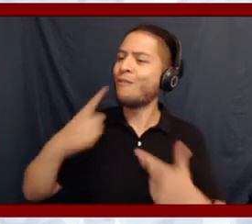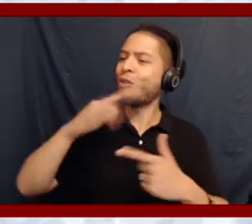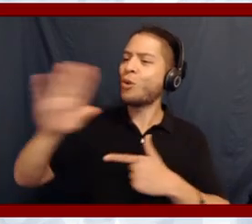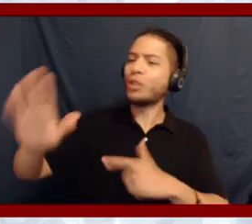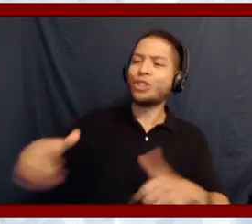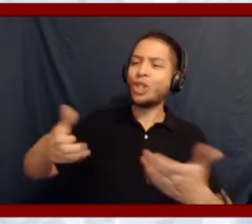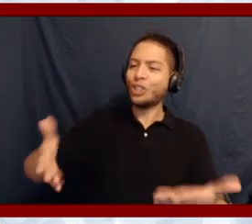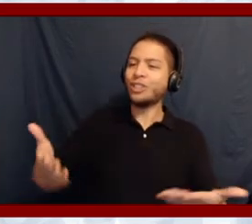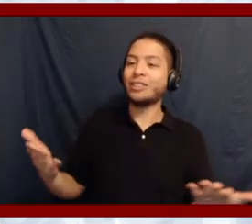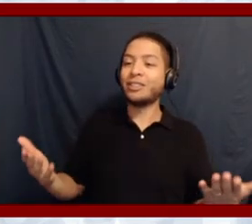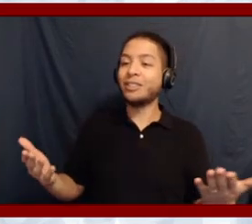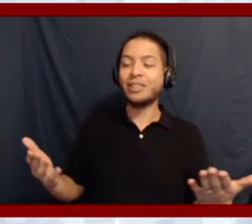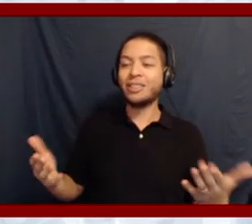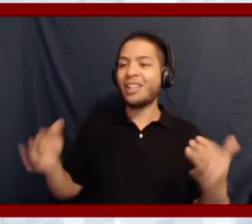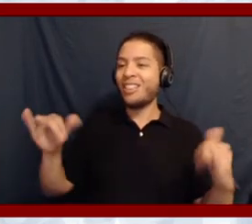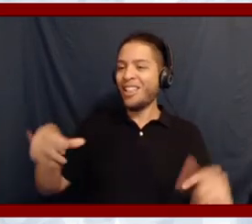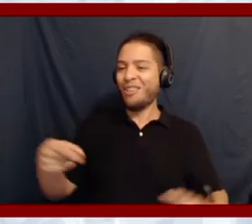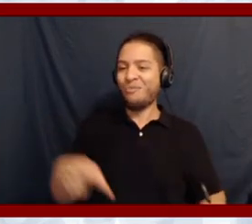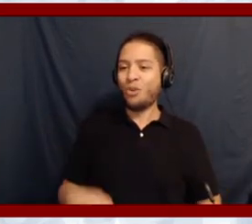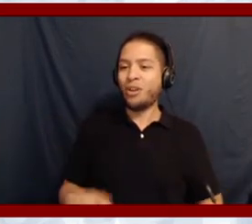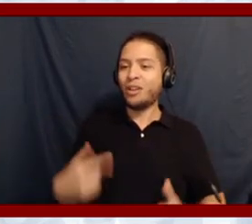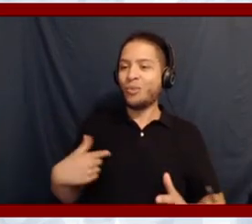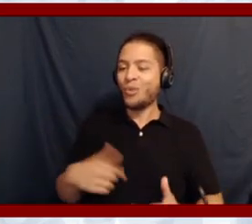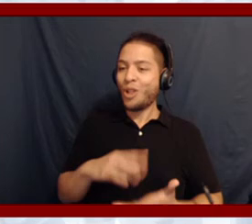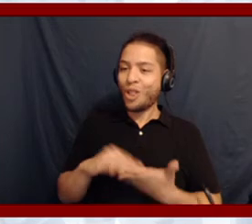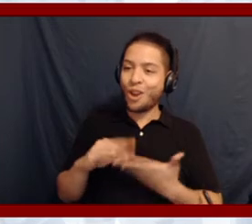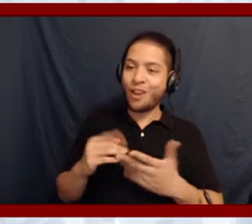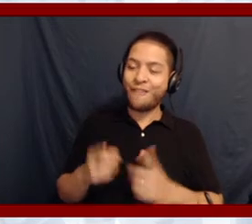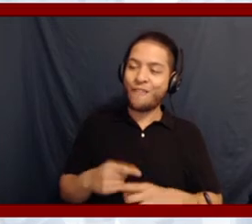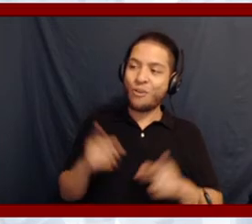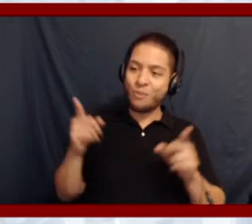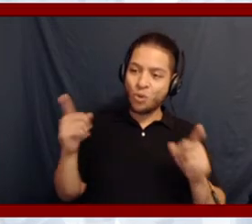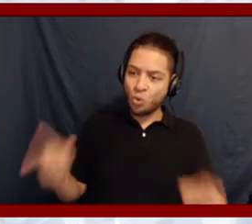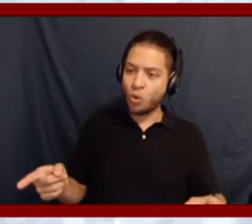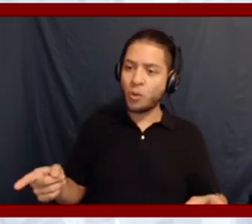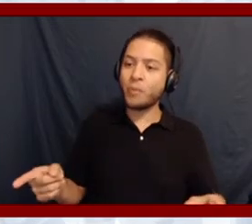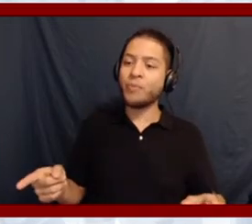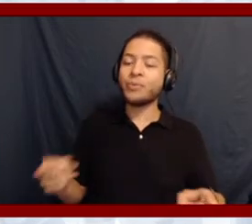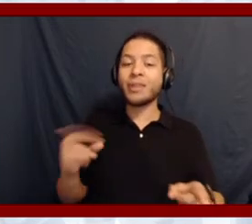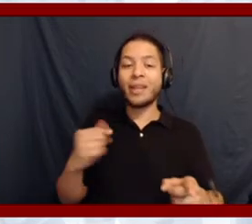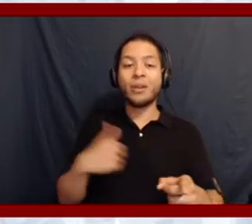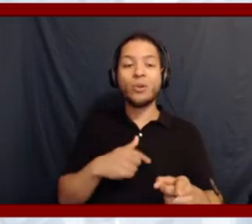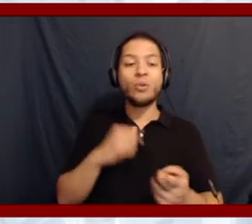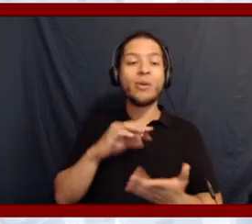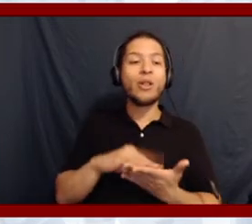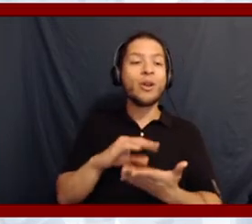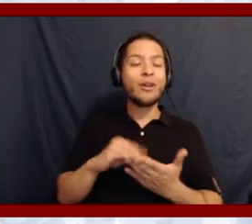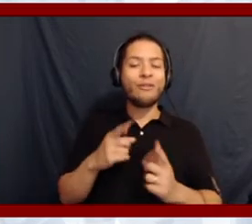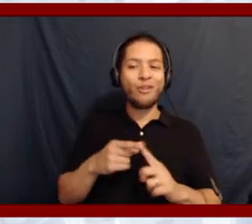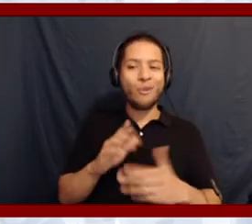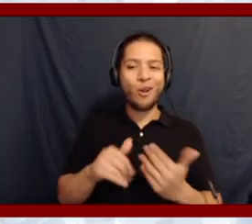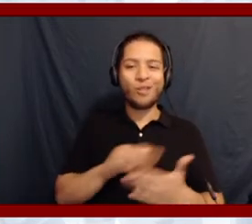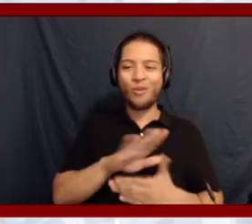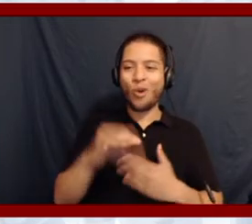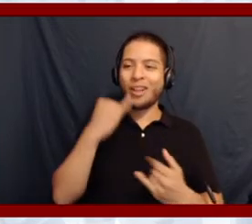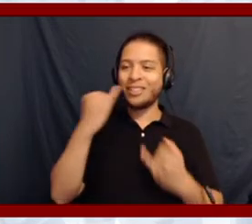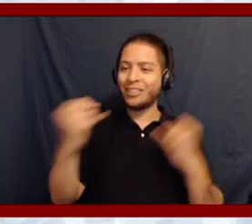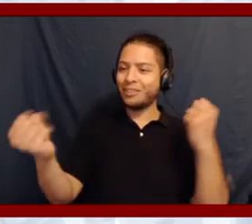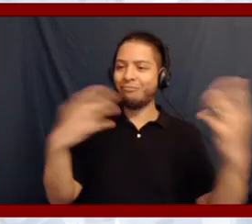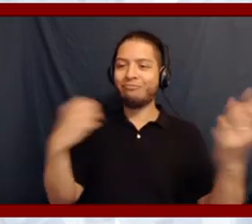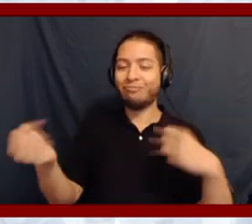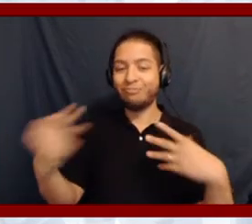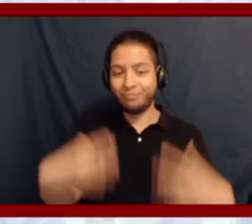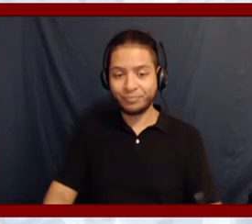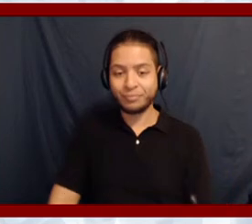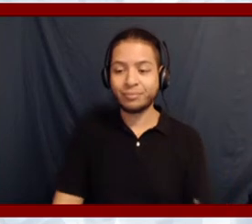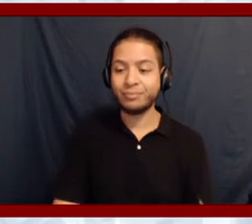also what this is. We're learning from you all and building based off some of the great ideas that come from community. So thanks for the question. We've got